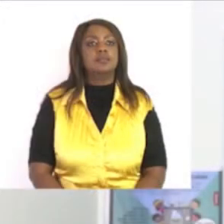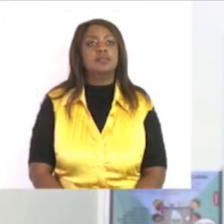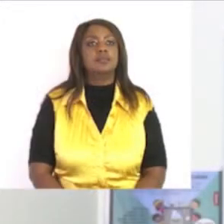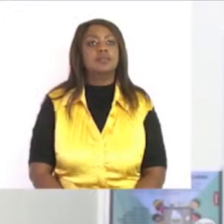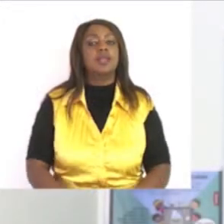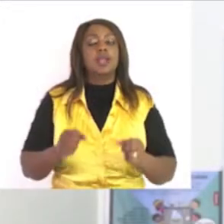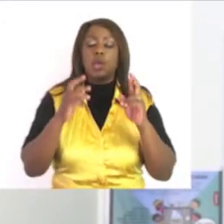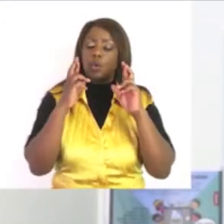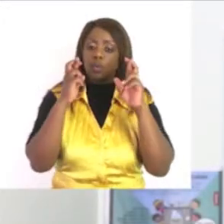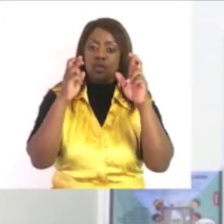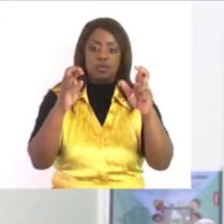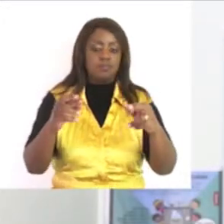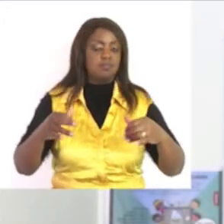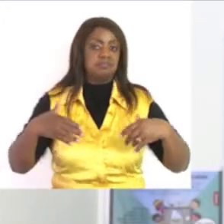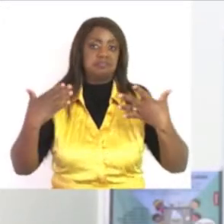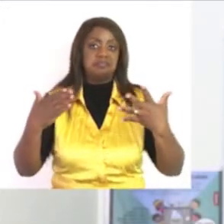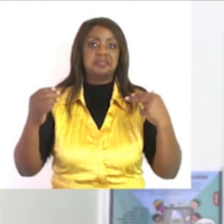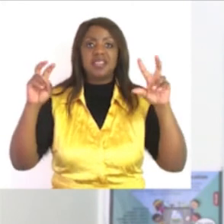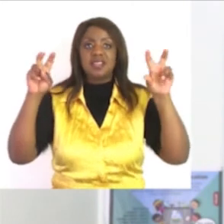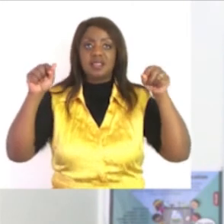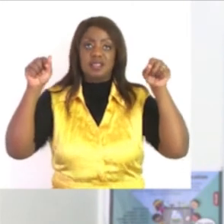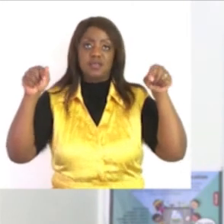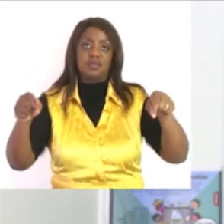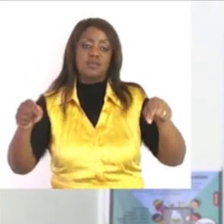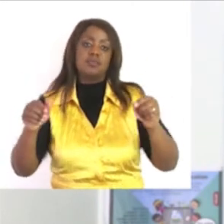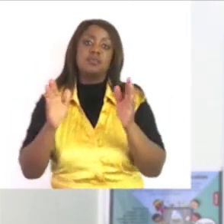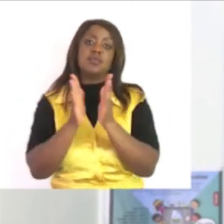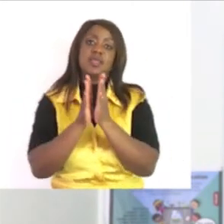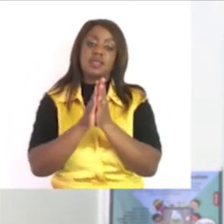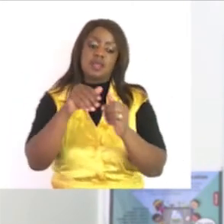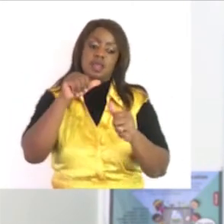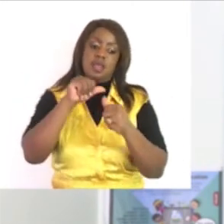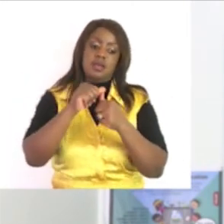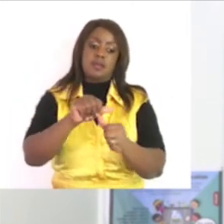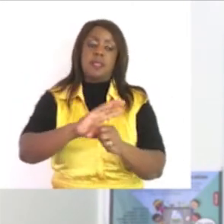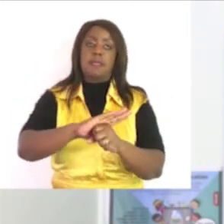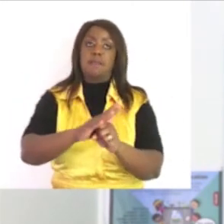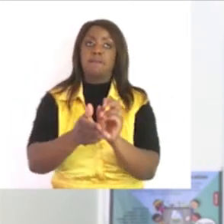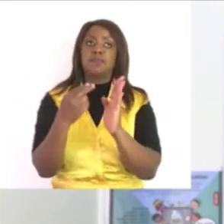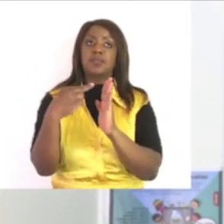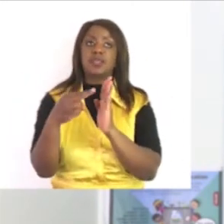I hope you have enjoyed the lesson, and let us not forget to sanitize.